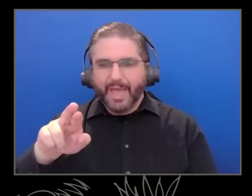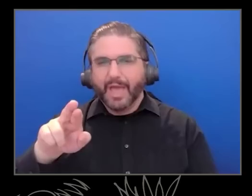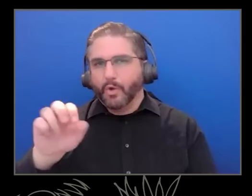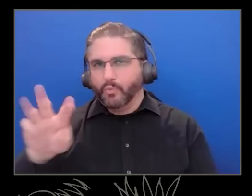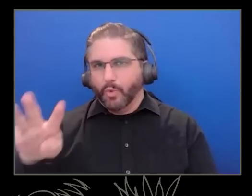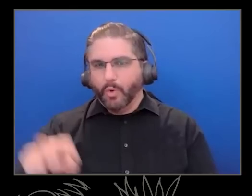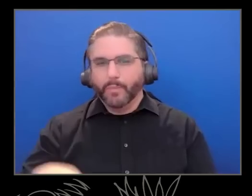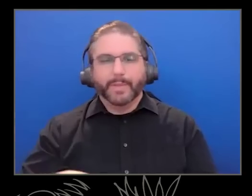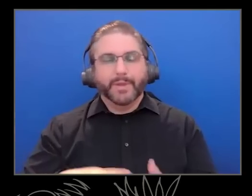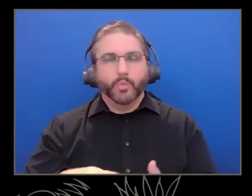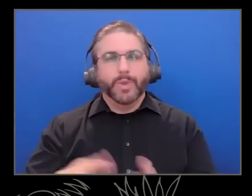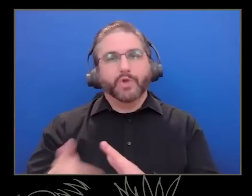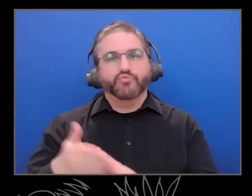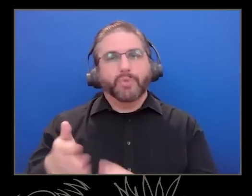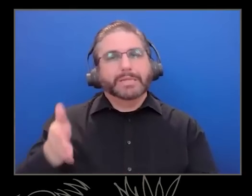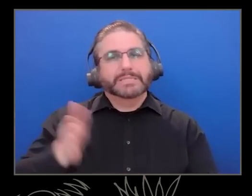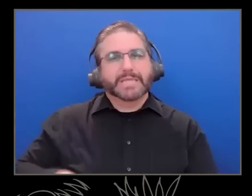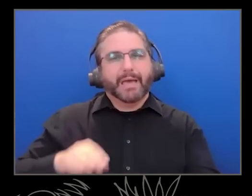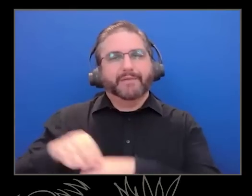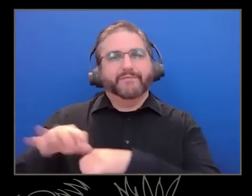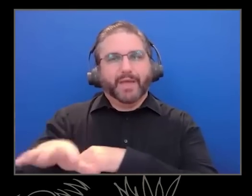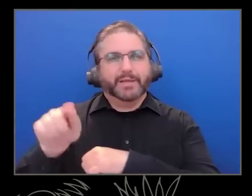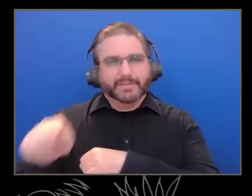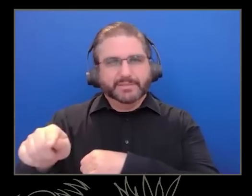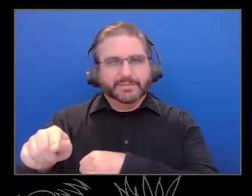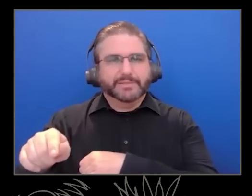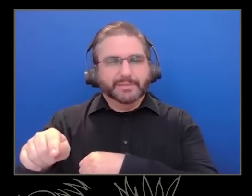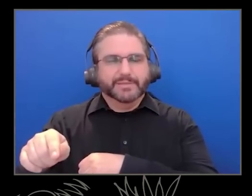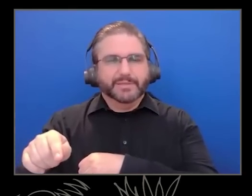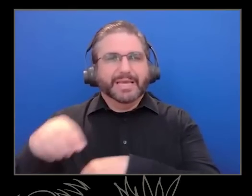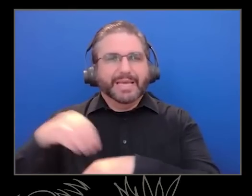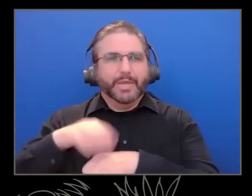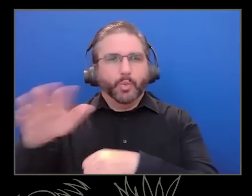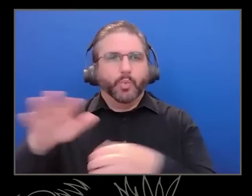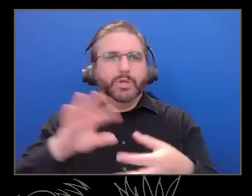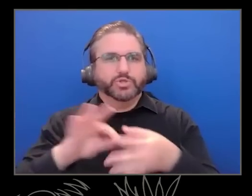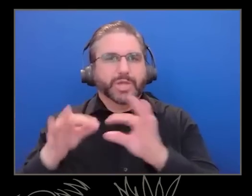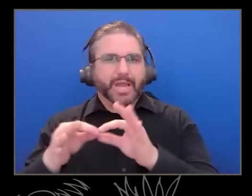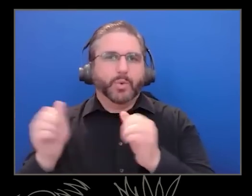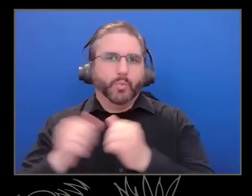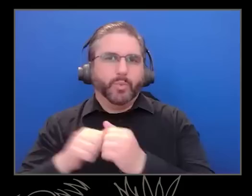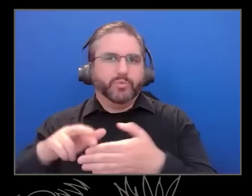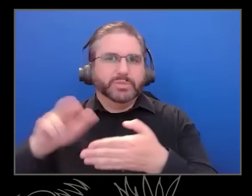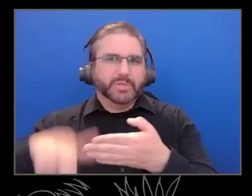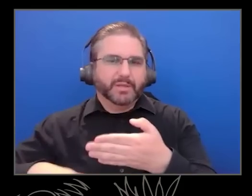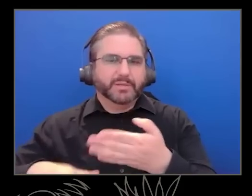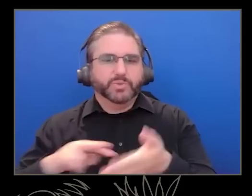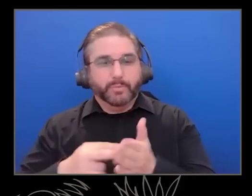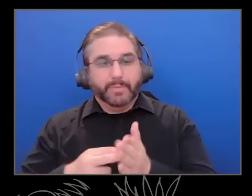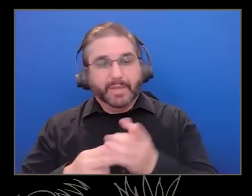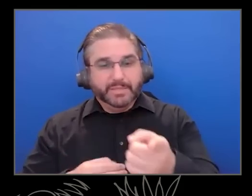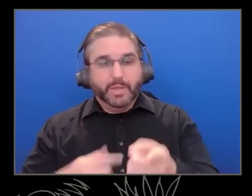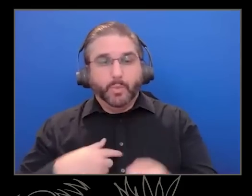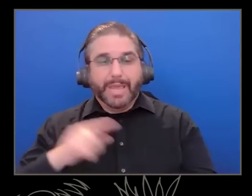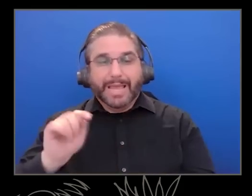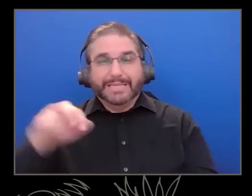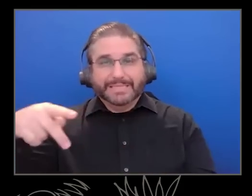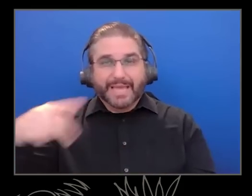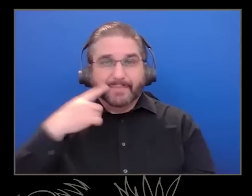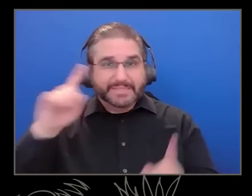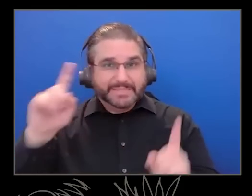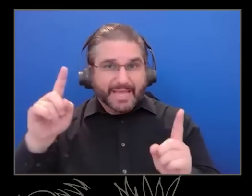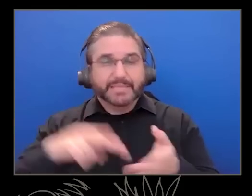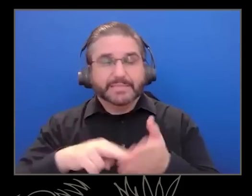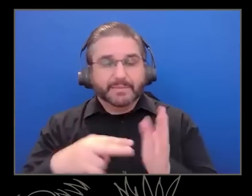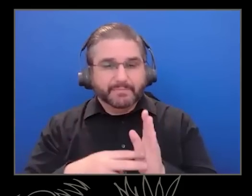run side effects in your kind of chain with your result. So you can see here we tap the success. Maybe we